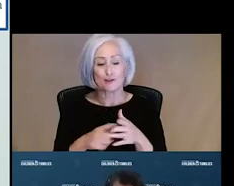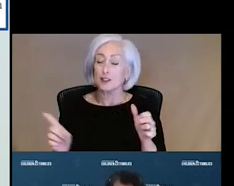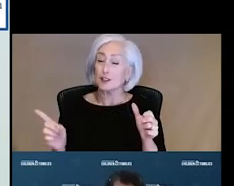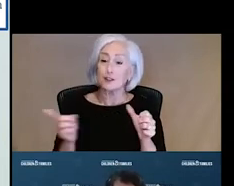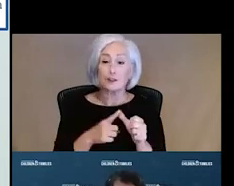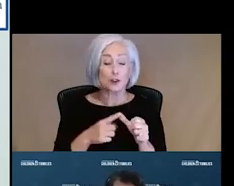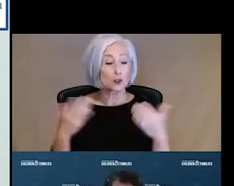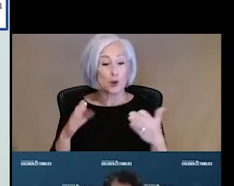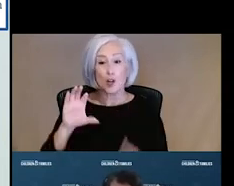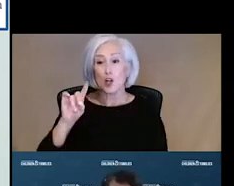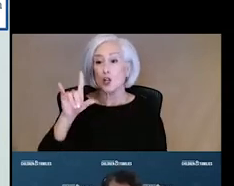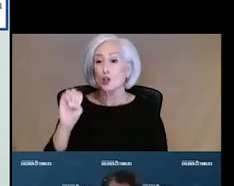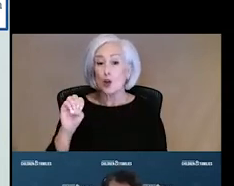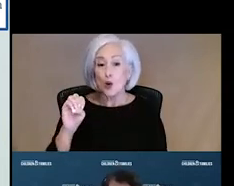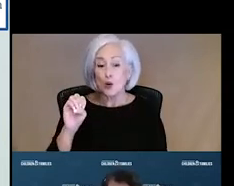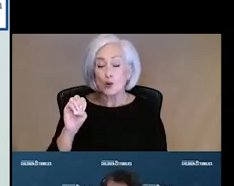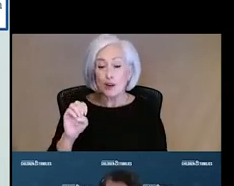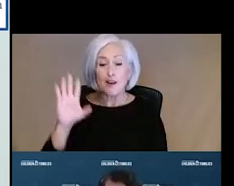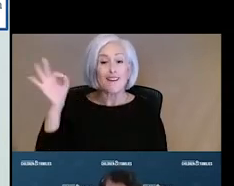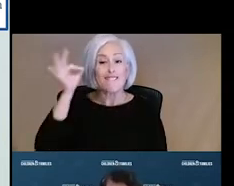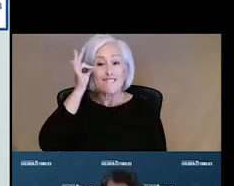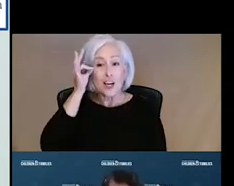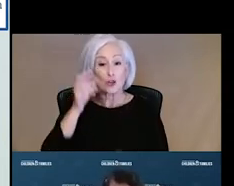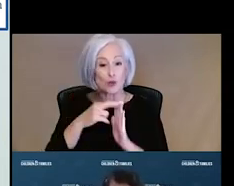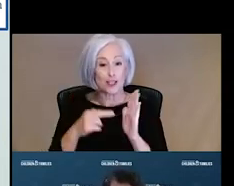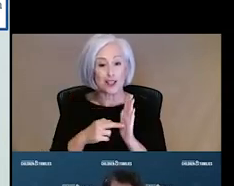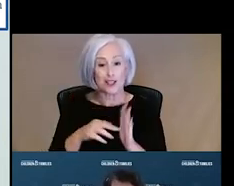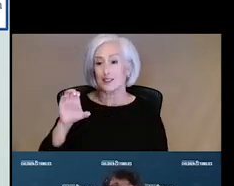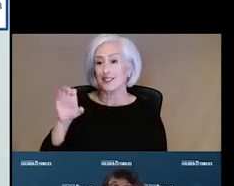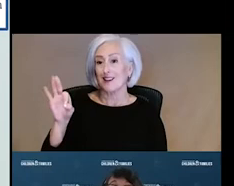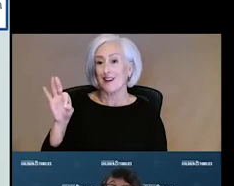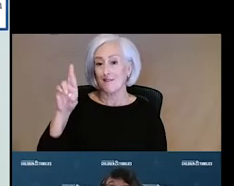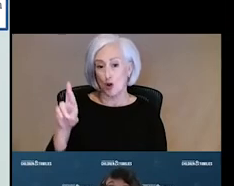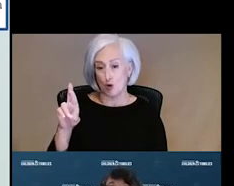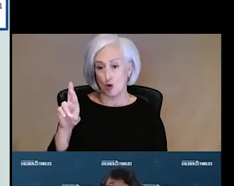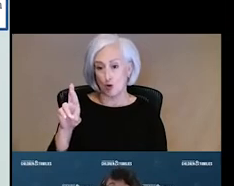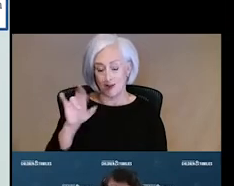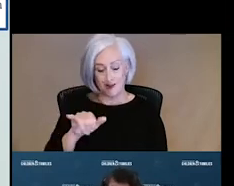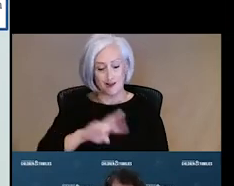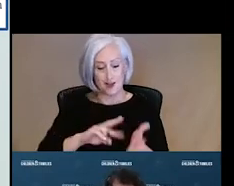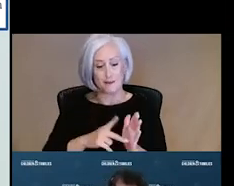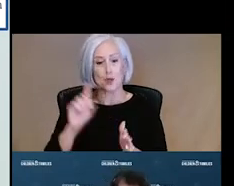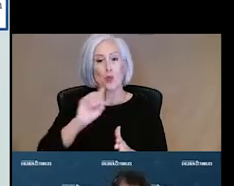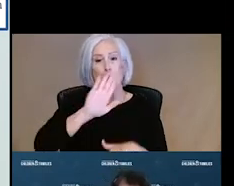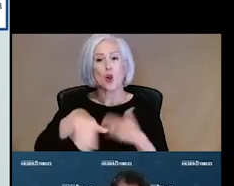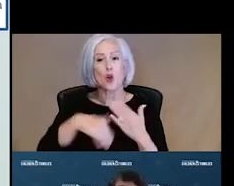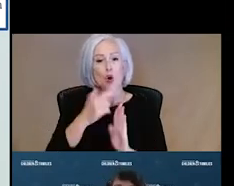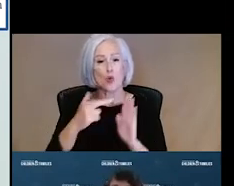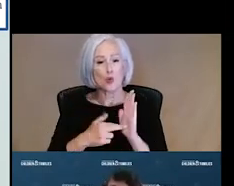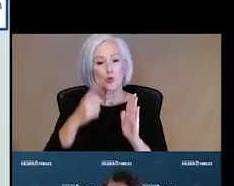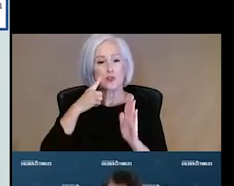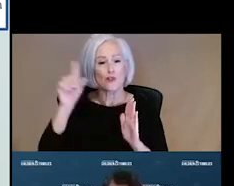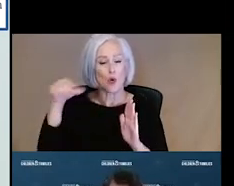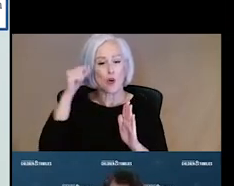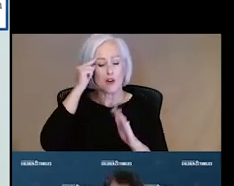Regulations, which is where all the rules of executive departments and agencies of the federal government can be found. The CFR